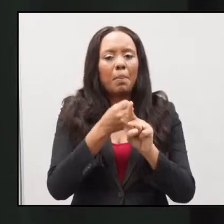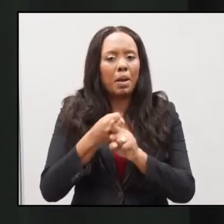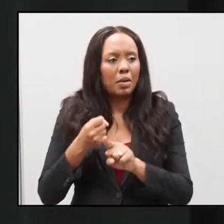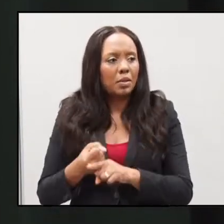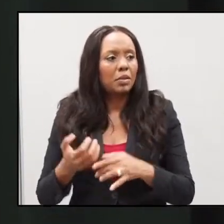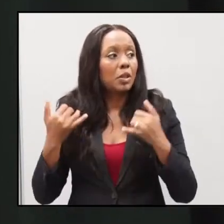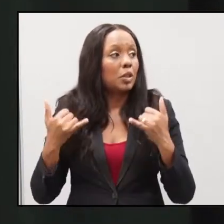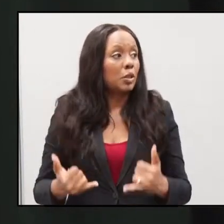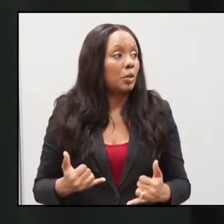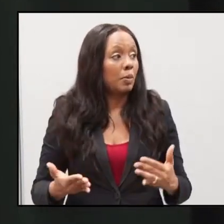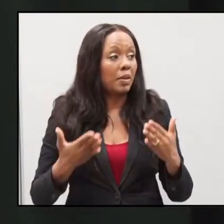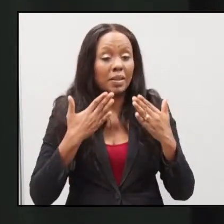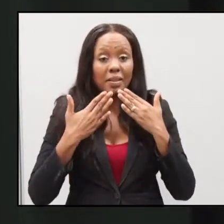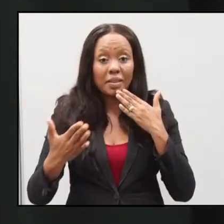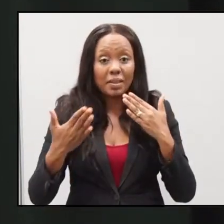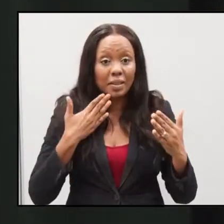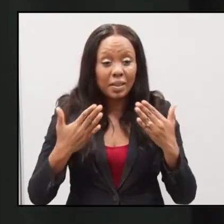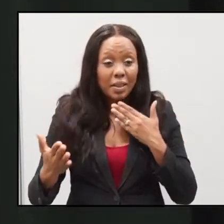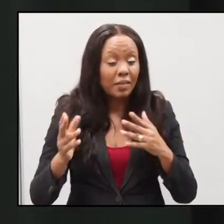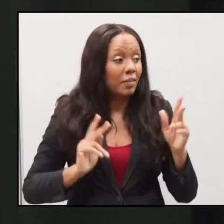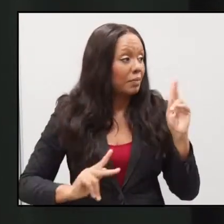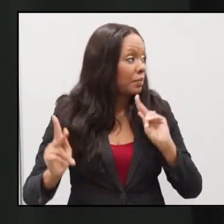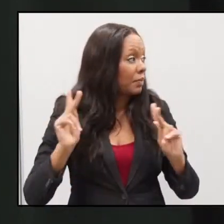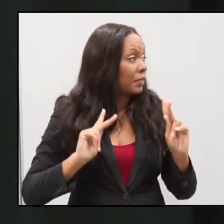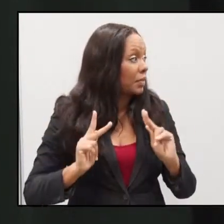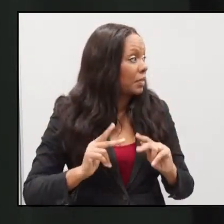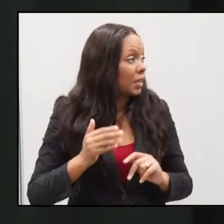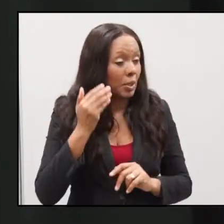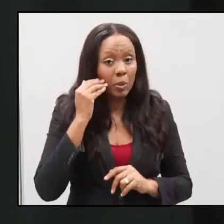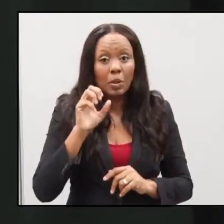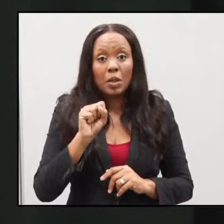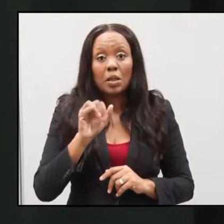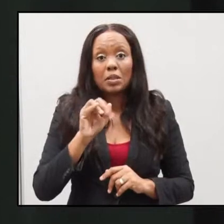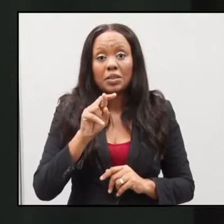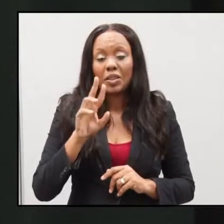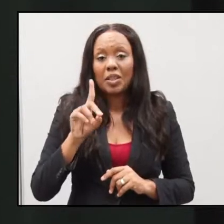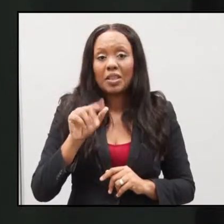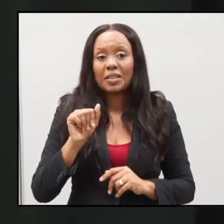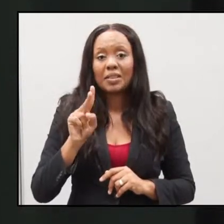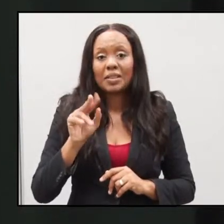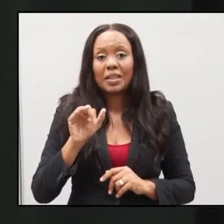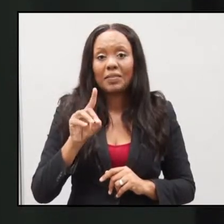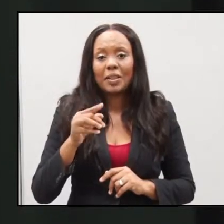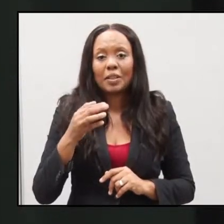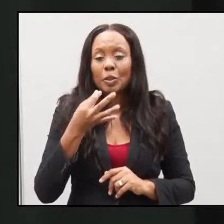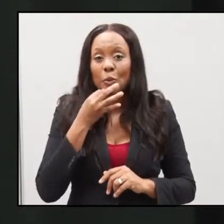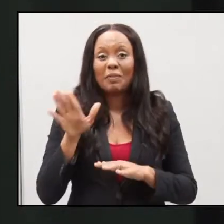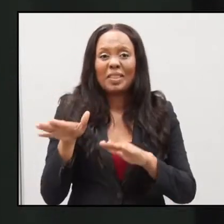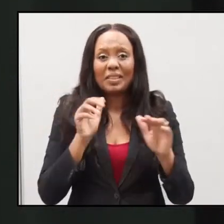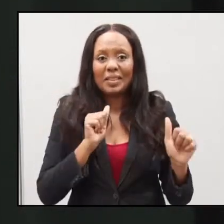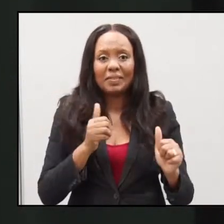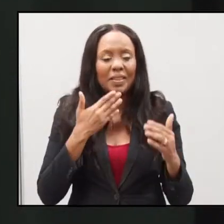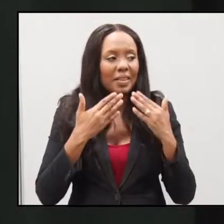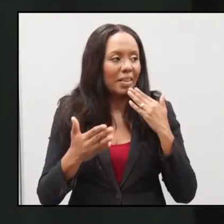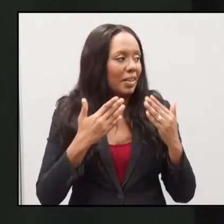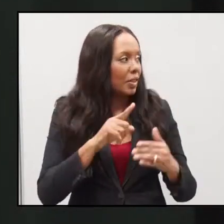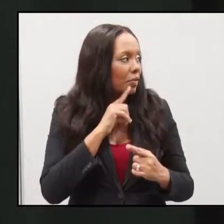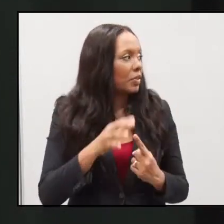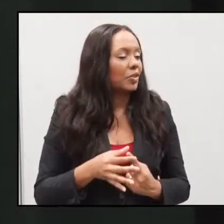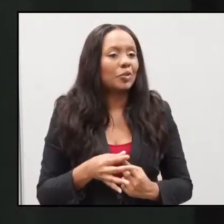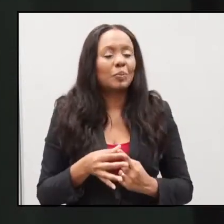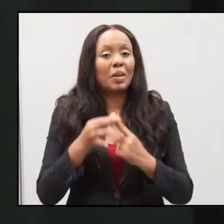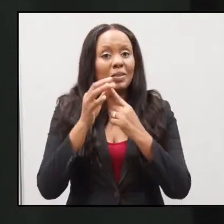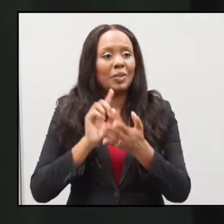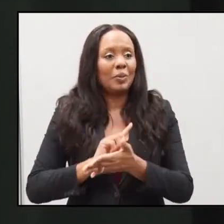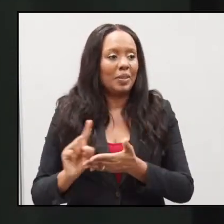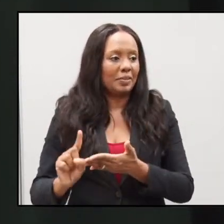to thank all of the persons. I'm conscious that Sir David is leaving us now. We thank all of you for being with us. This has been a special week,